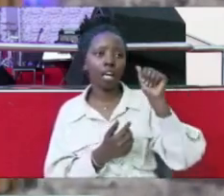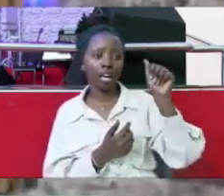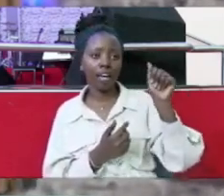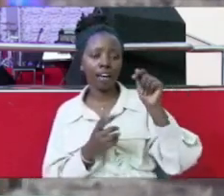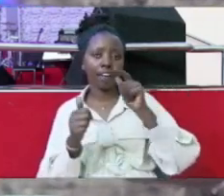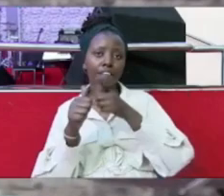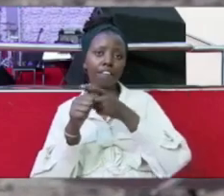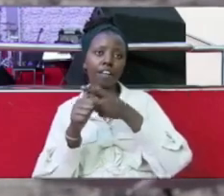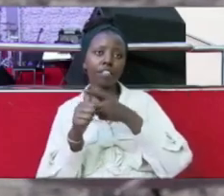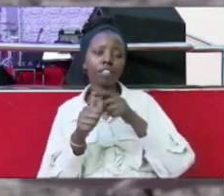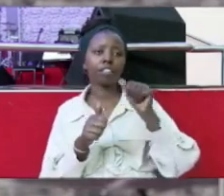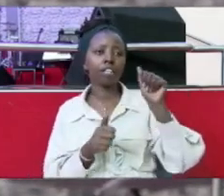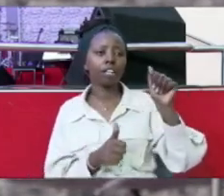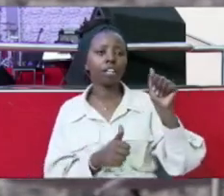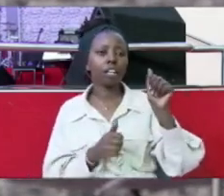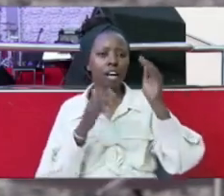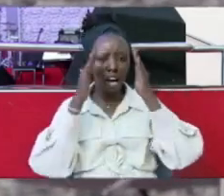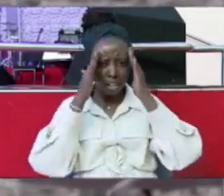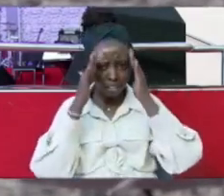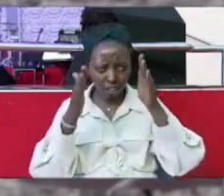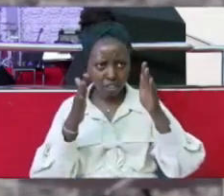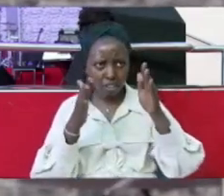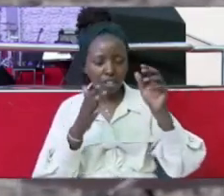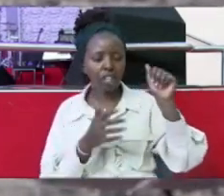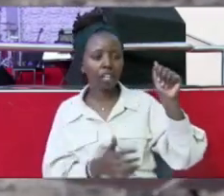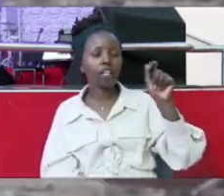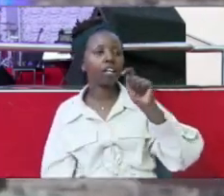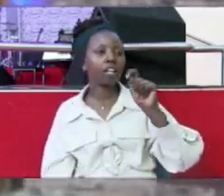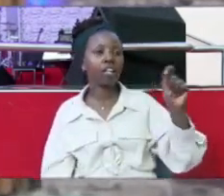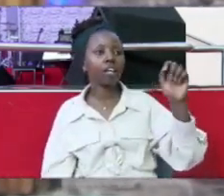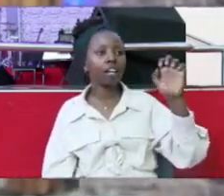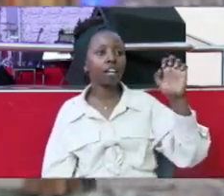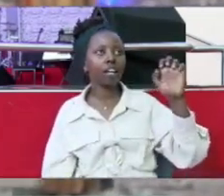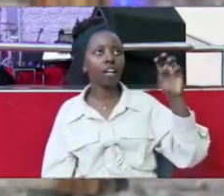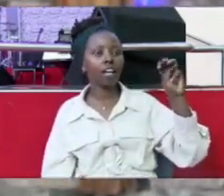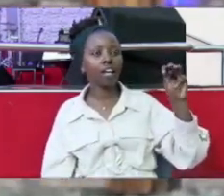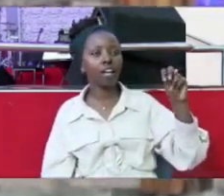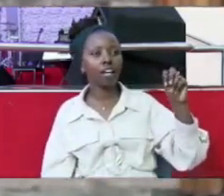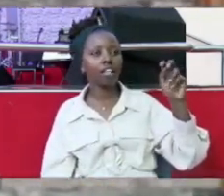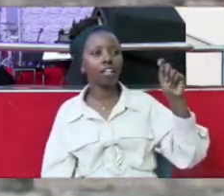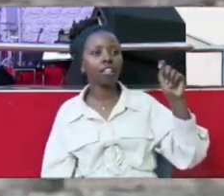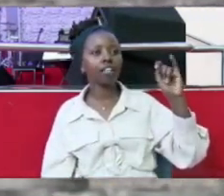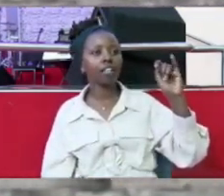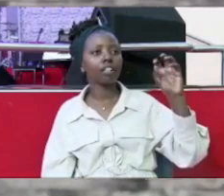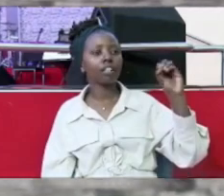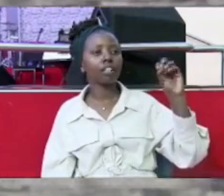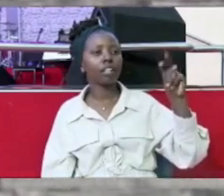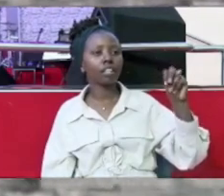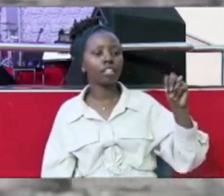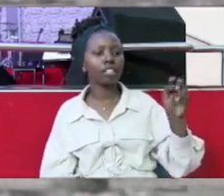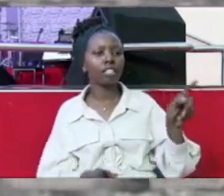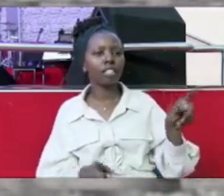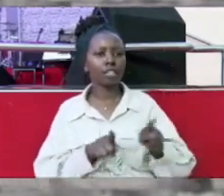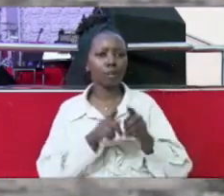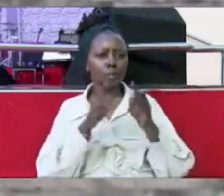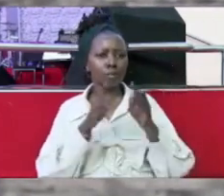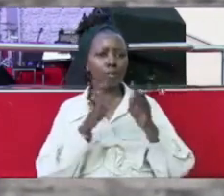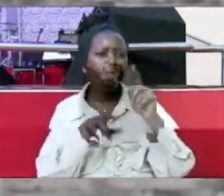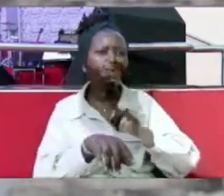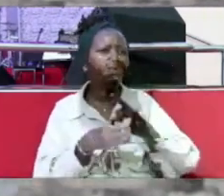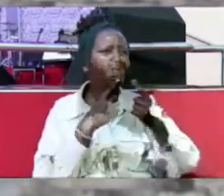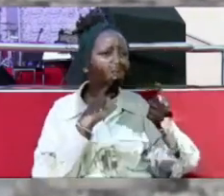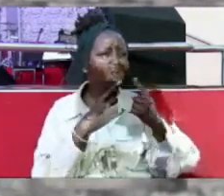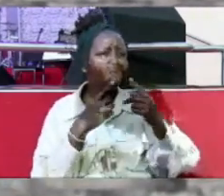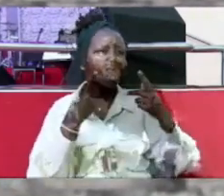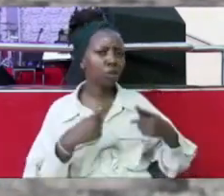is attention. Kwanza ni ile ya kumakinika. So when you are speaking, imagine you are speaking to someone, but when he's